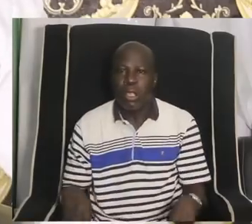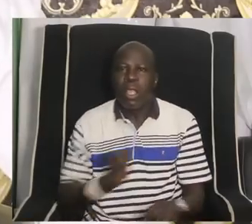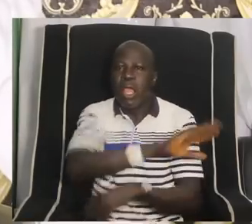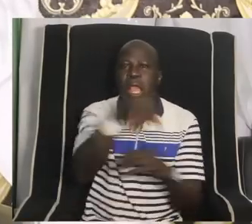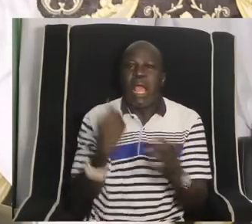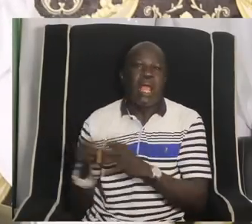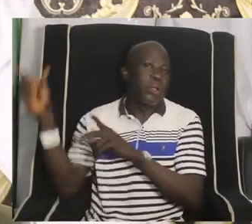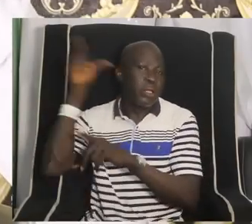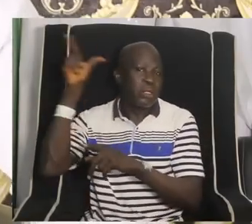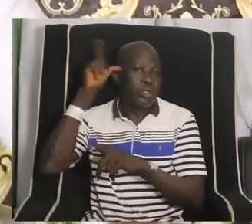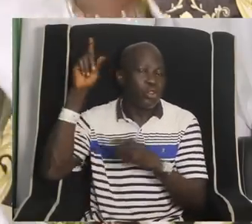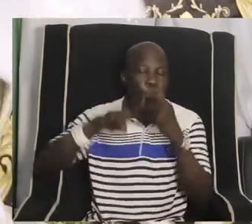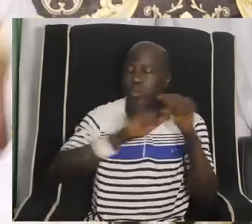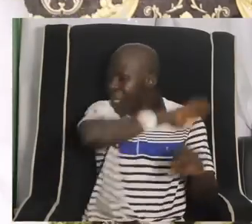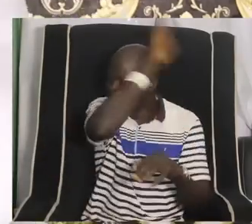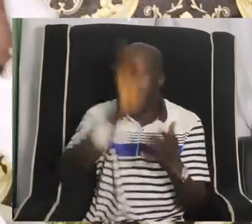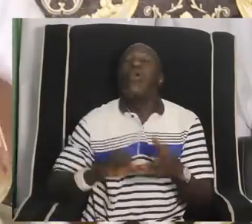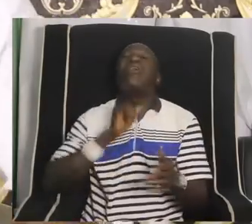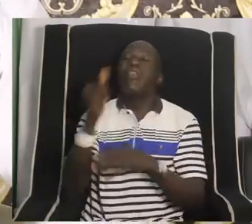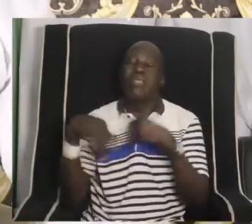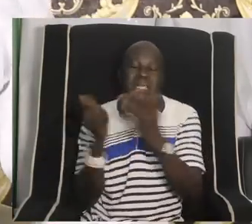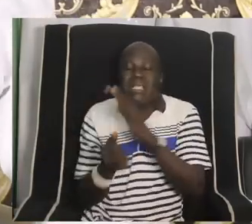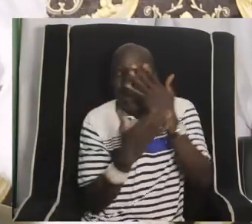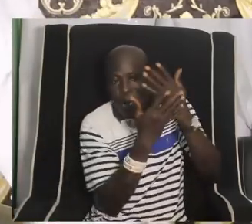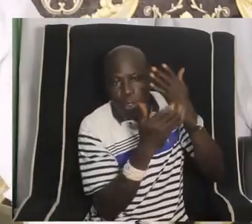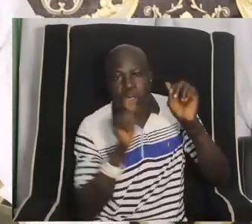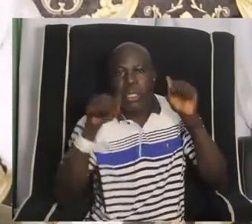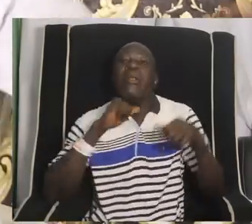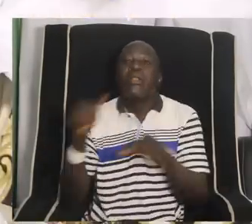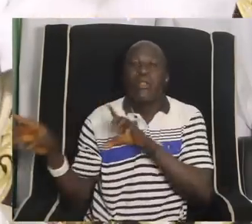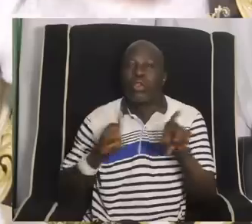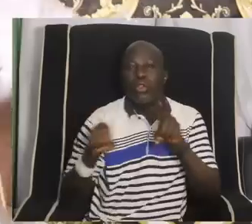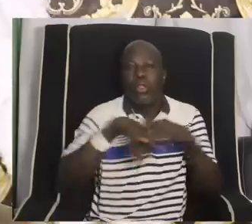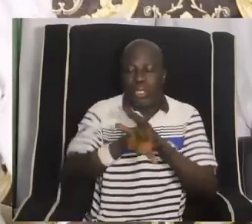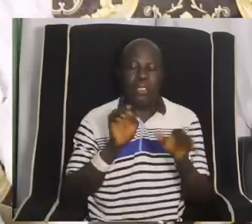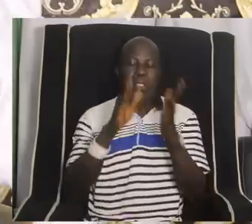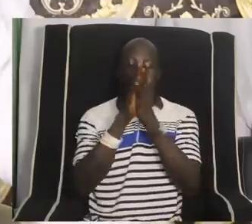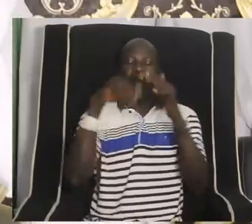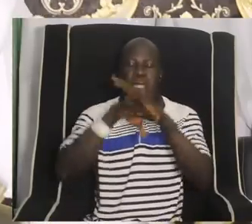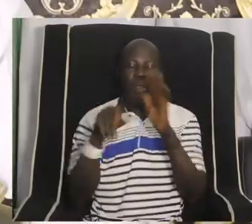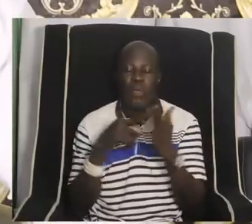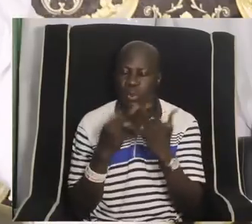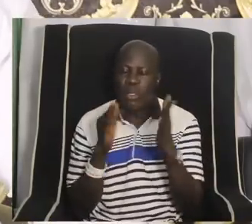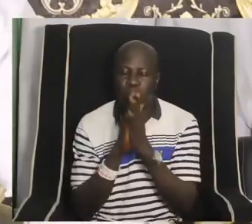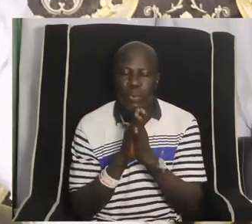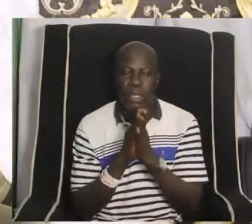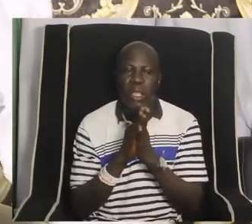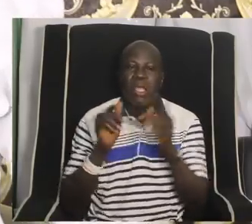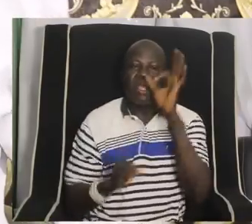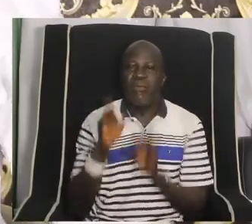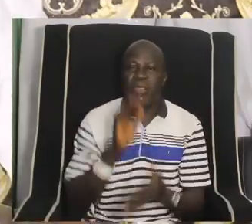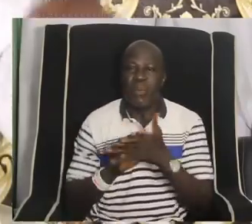be conquered. Listen to me. There is nothing this girl cannot do. In this prayer we pray.